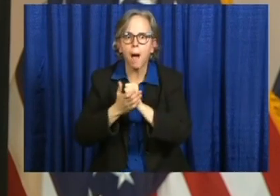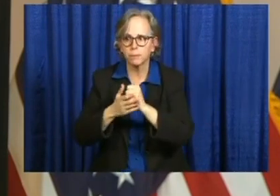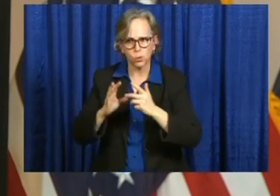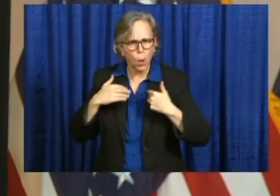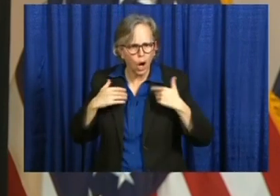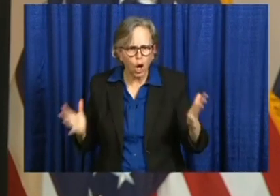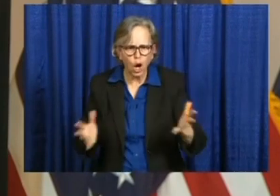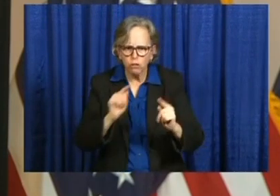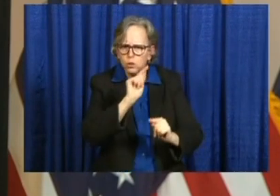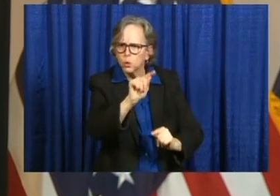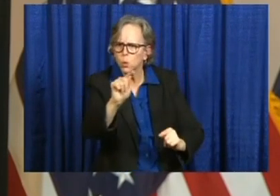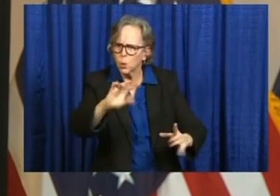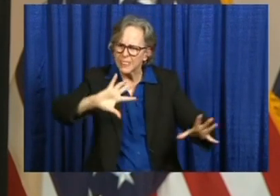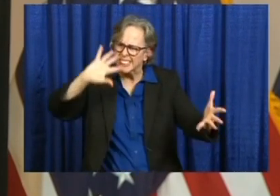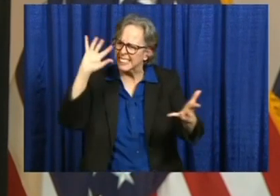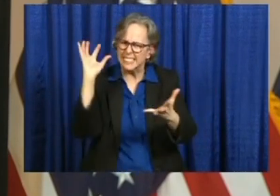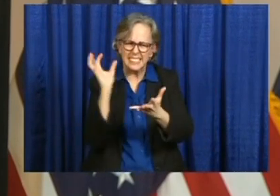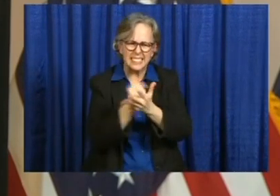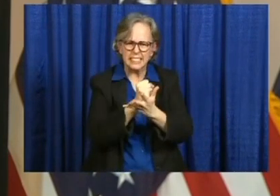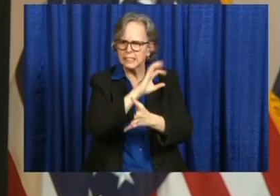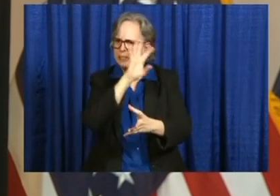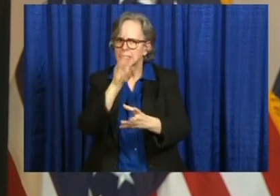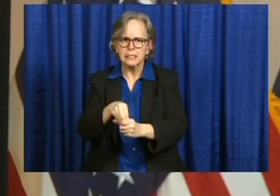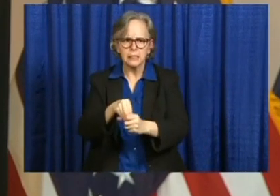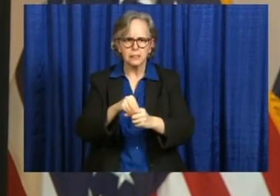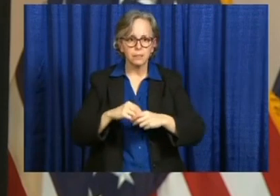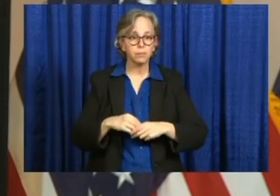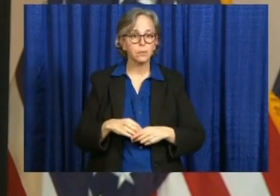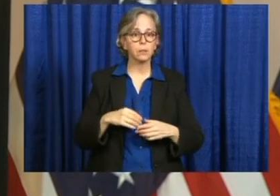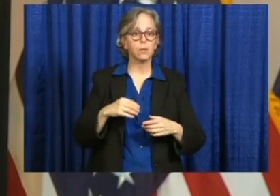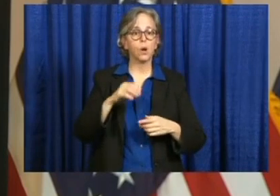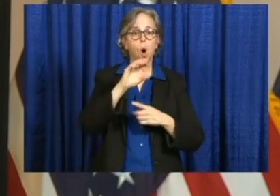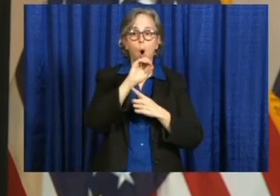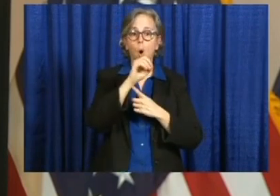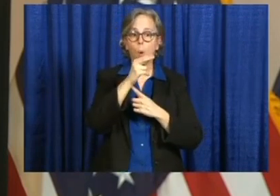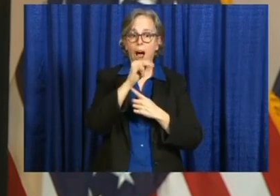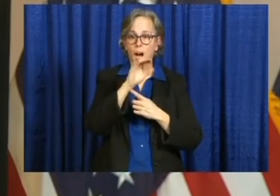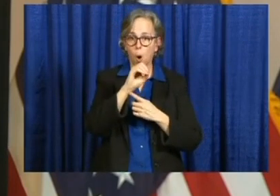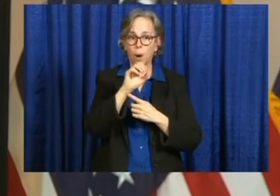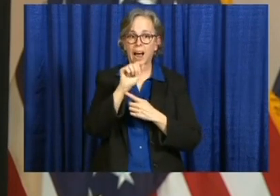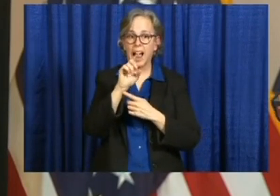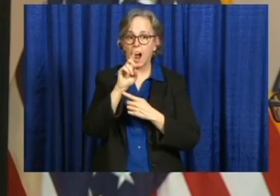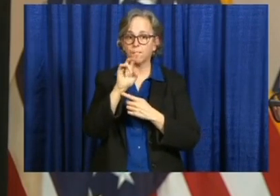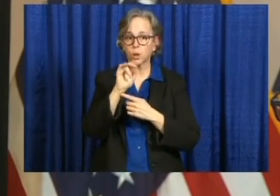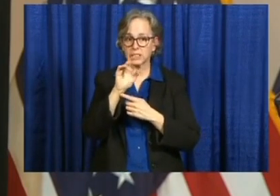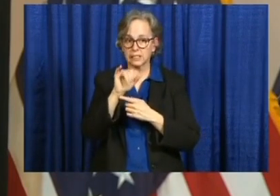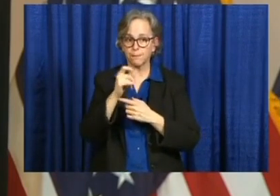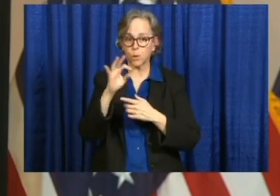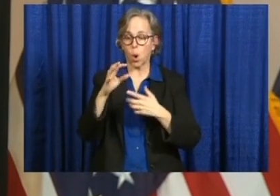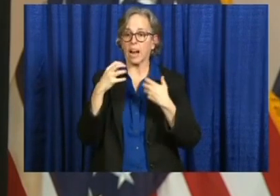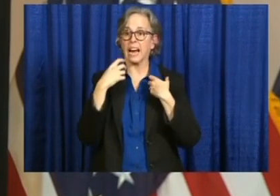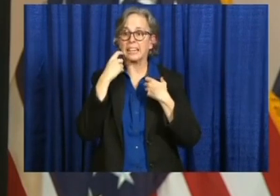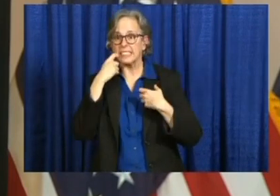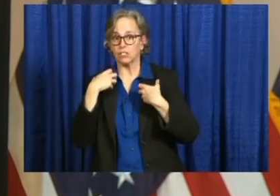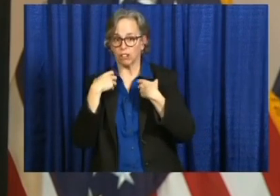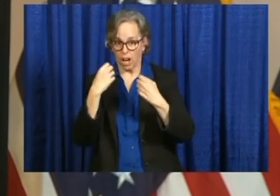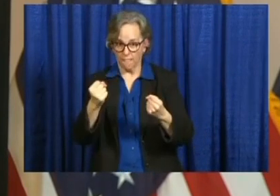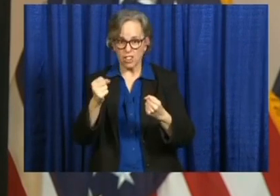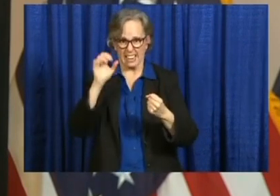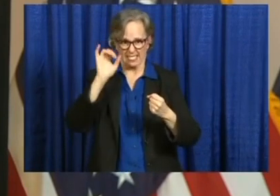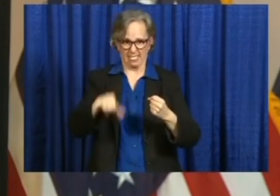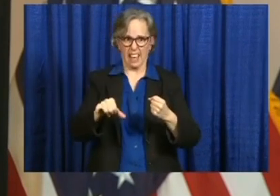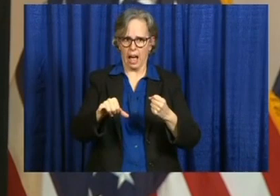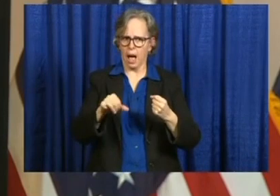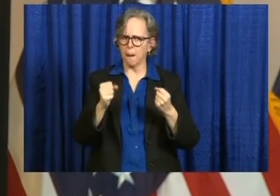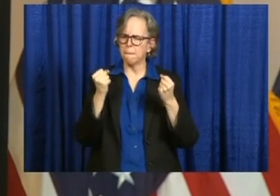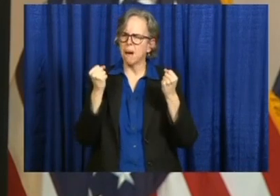Citizens Advocates for Addiction Recovery has a website that has a lot of great information about linking to these resources, so I urge you to connect